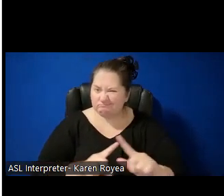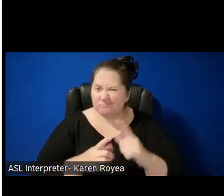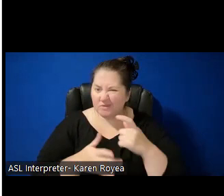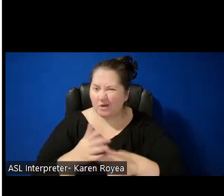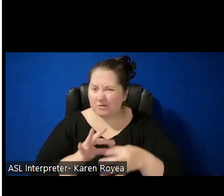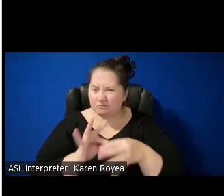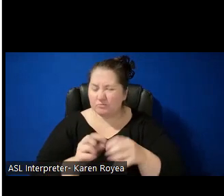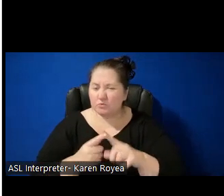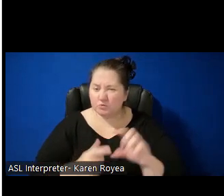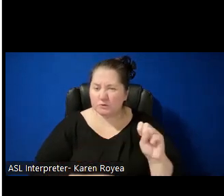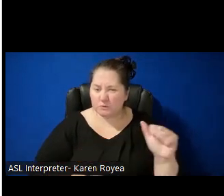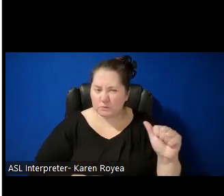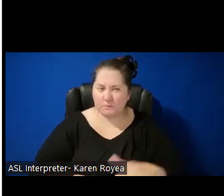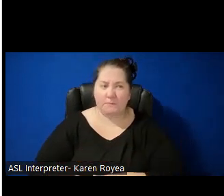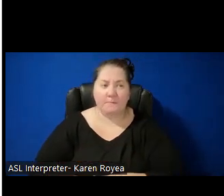assault.